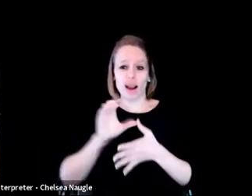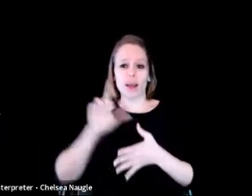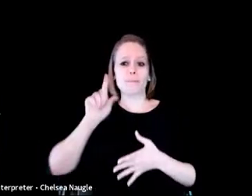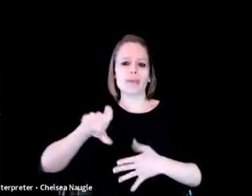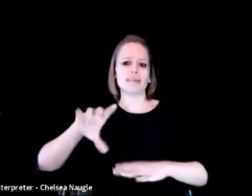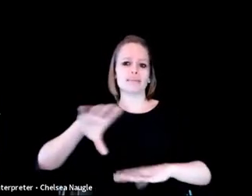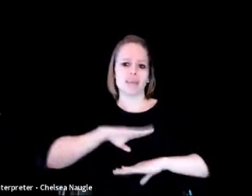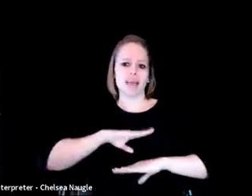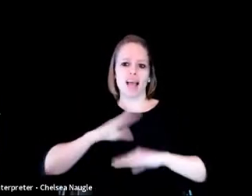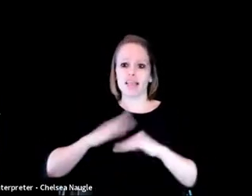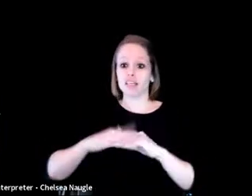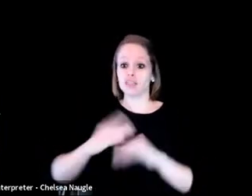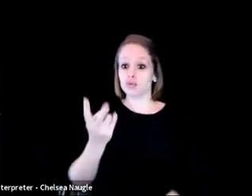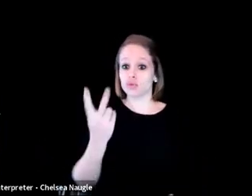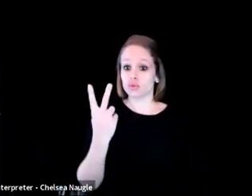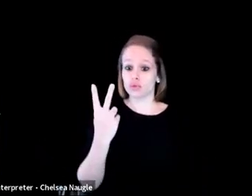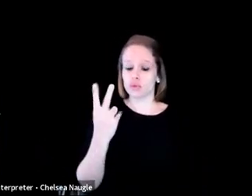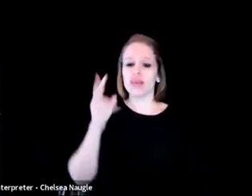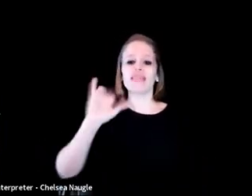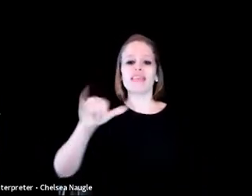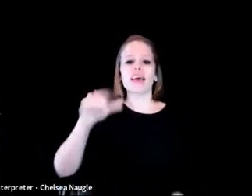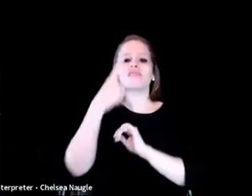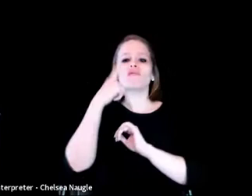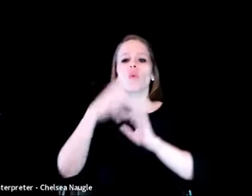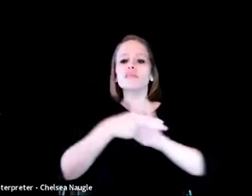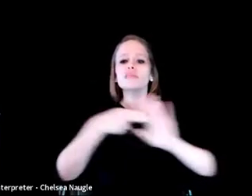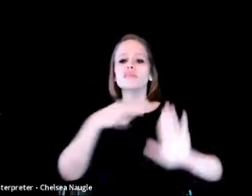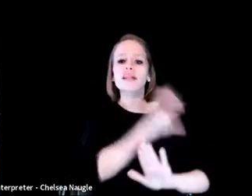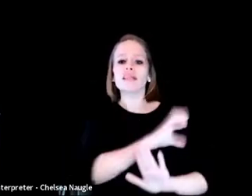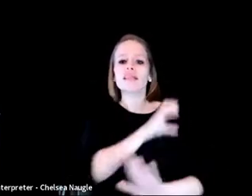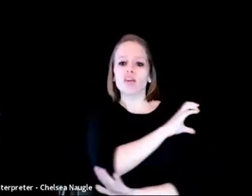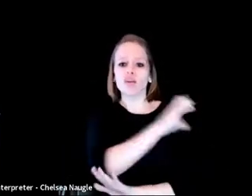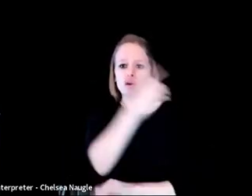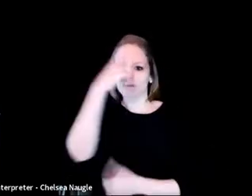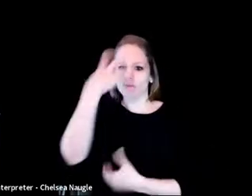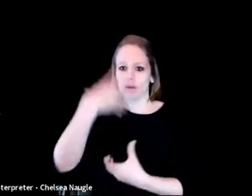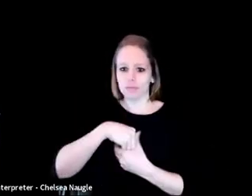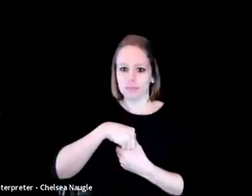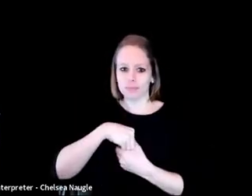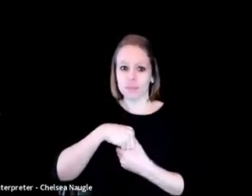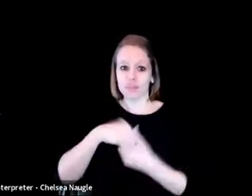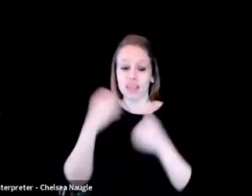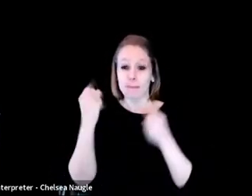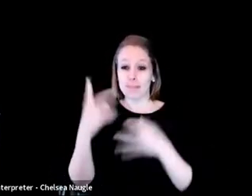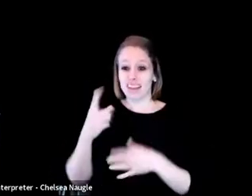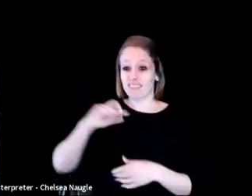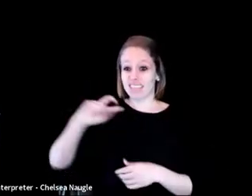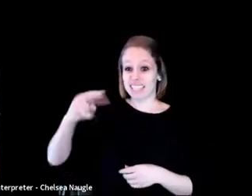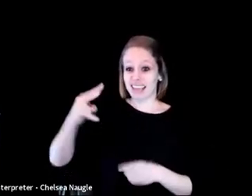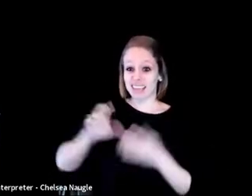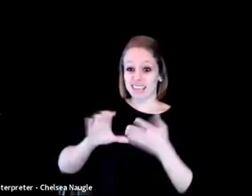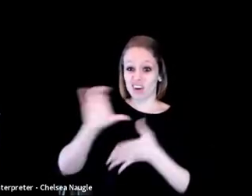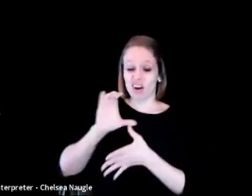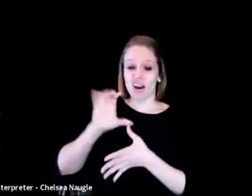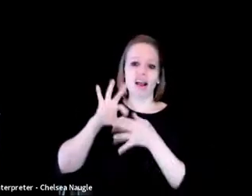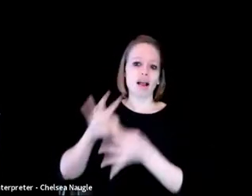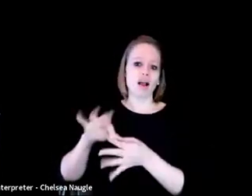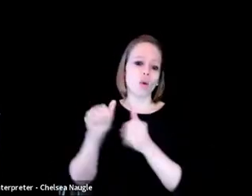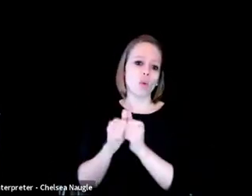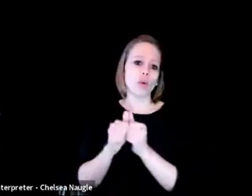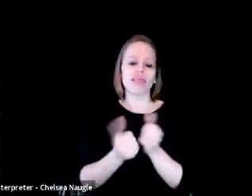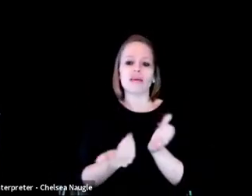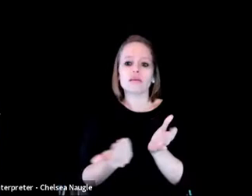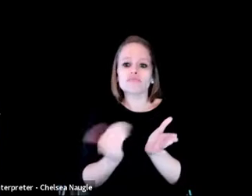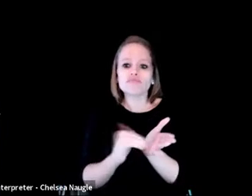of them. And this is to get the clinical diagnosis of autism. A lot of these ones are the things that have more to do with the